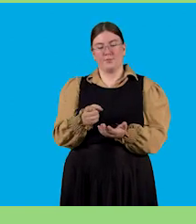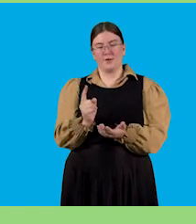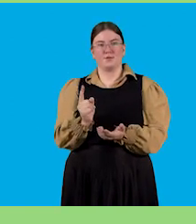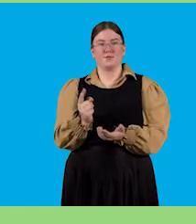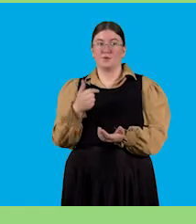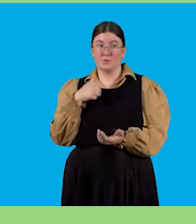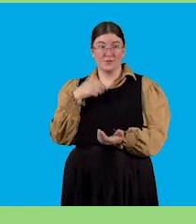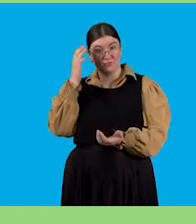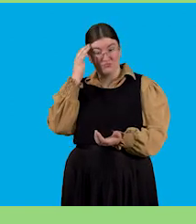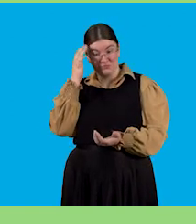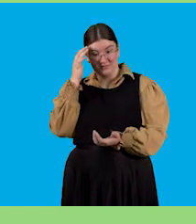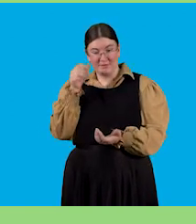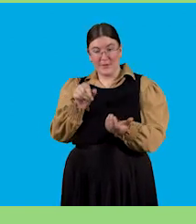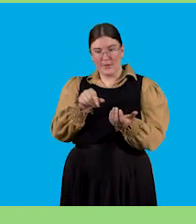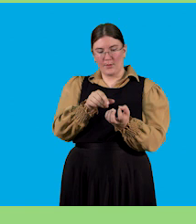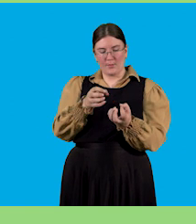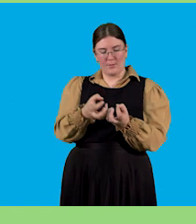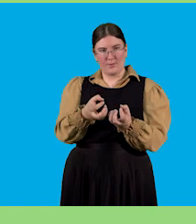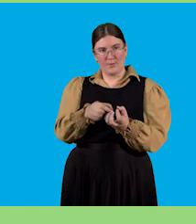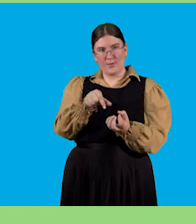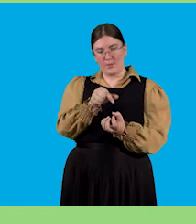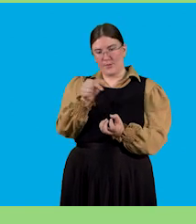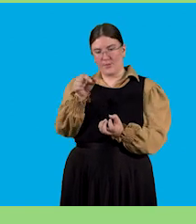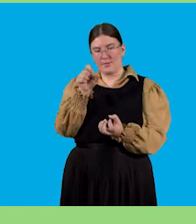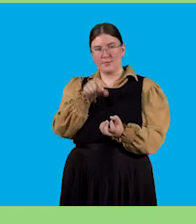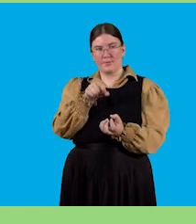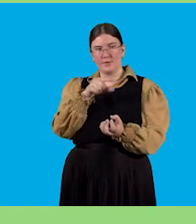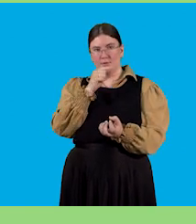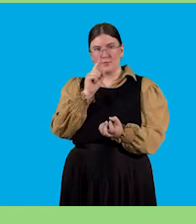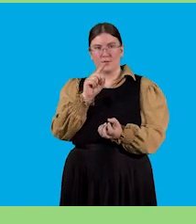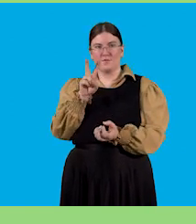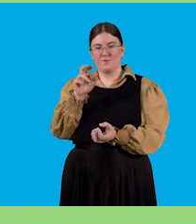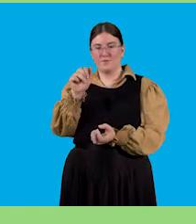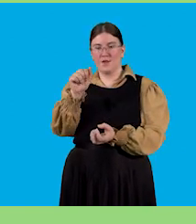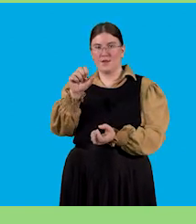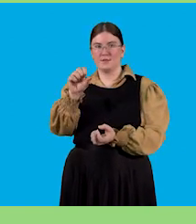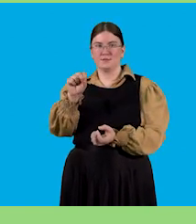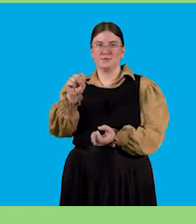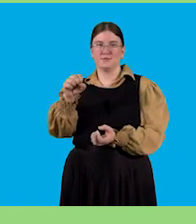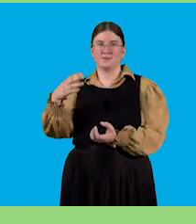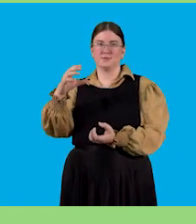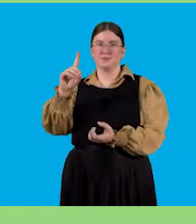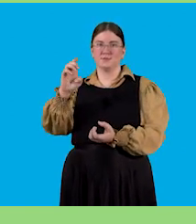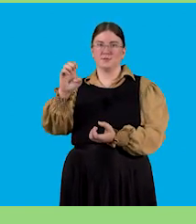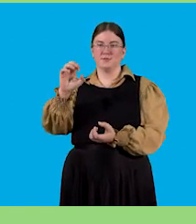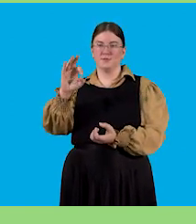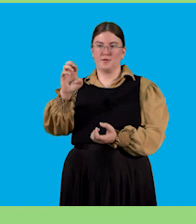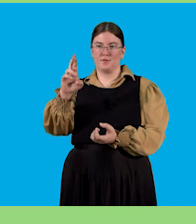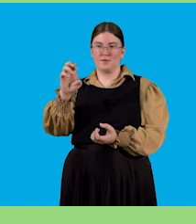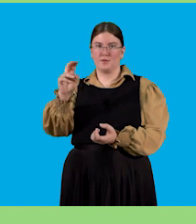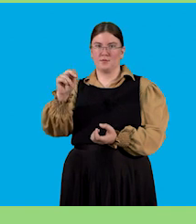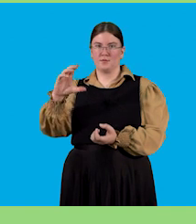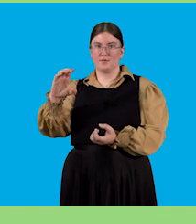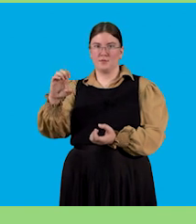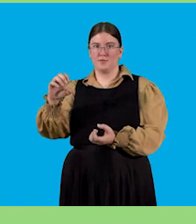to the penis. We know this duct or this tube is known as the vas deferens. Note that